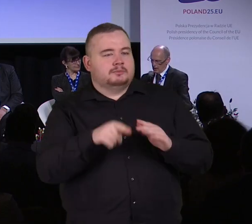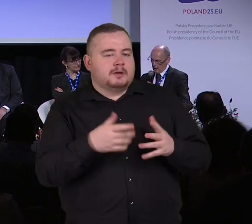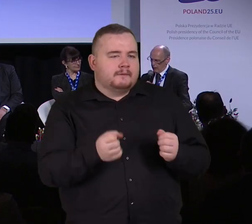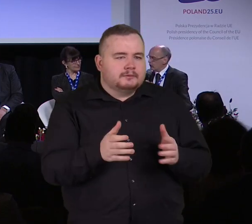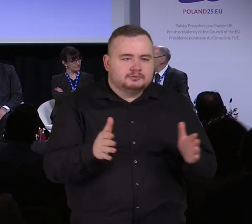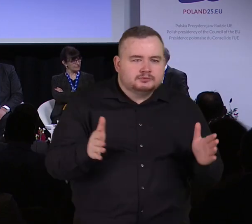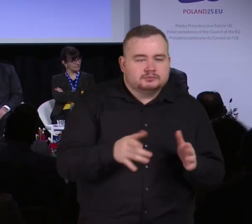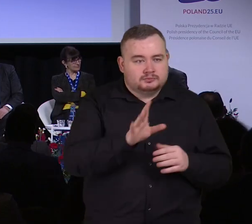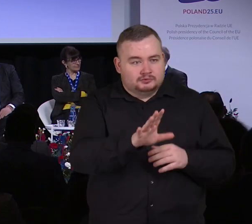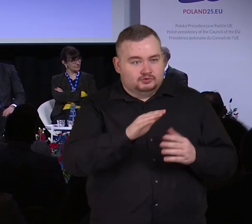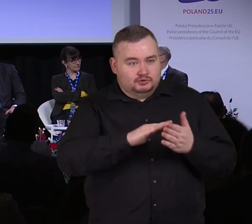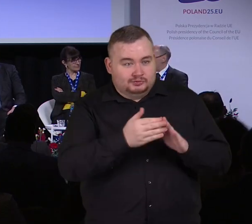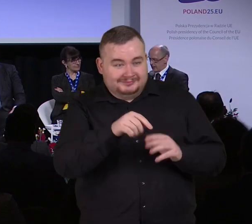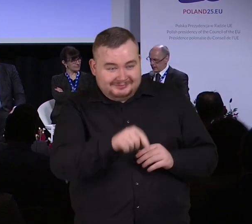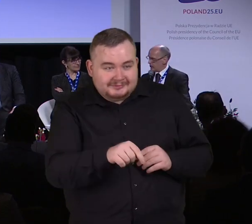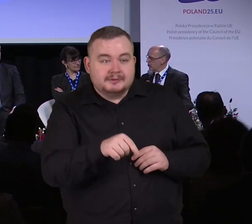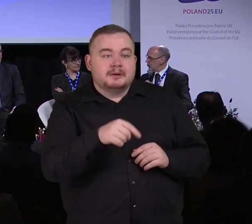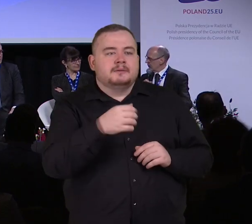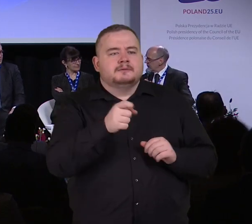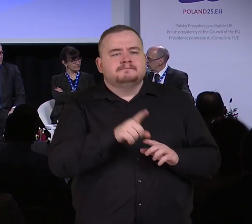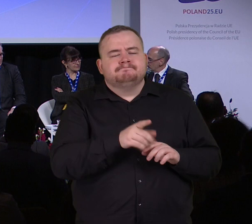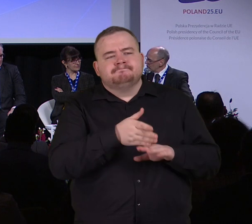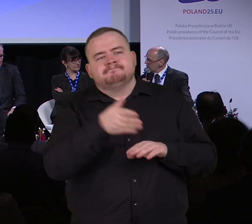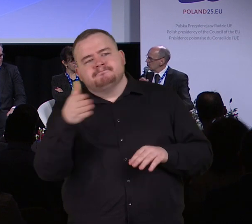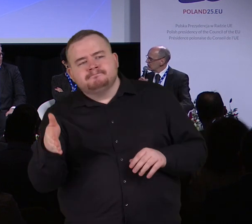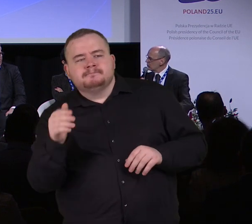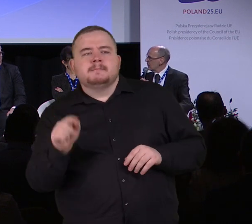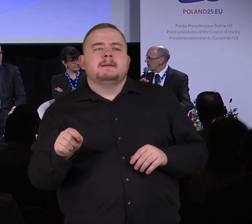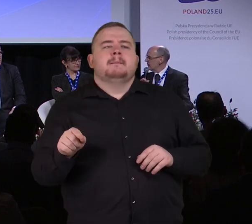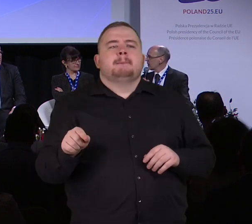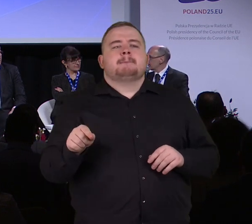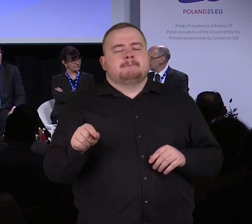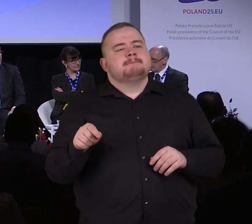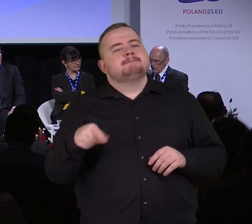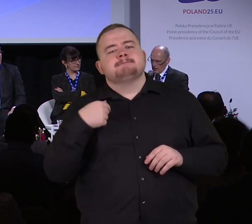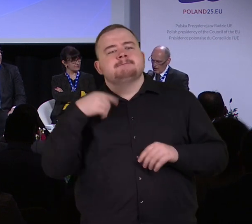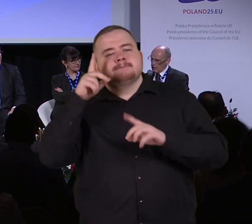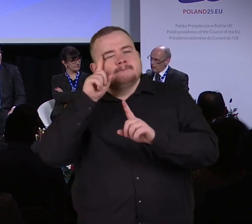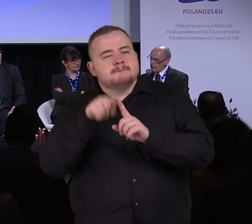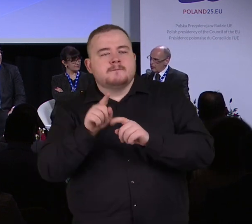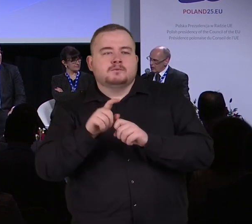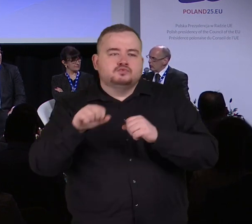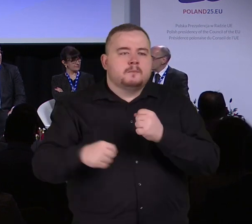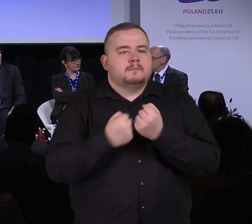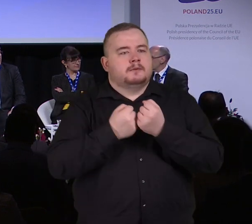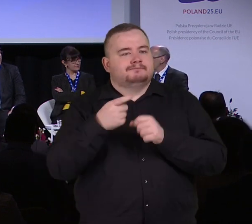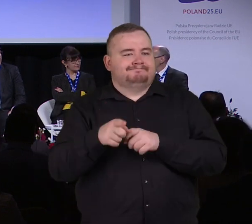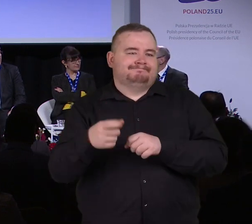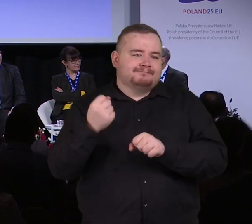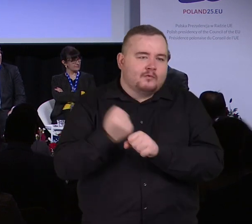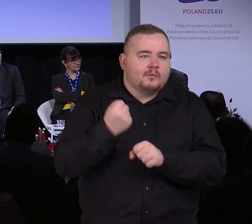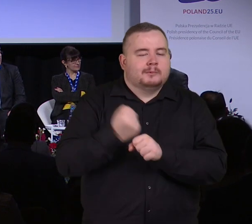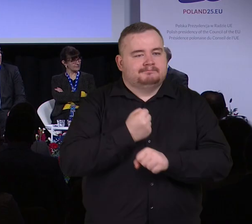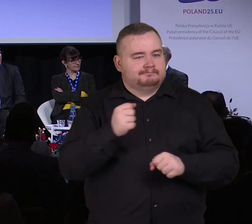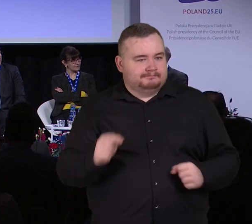collaboration for 2 or more districts. So we covered all regional levels in Lower Saxony